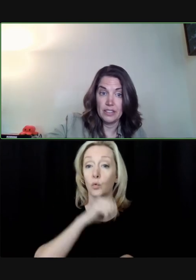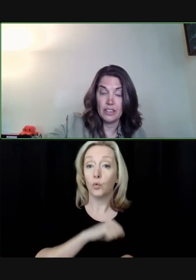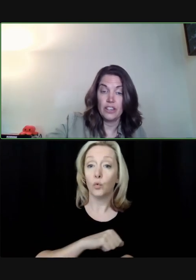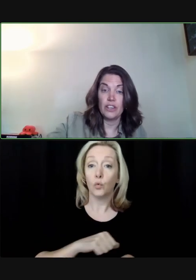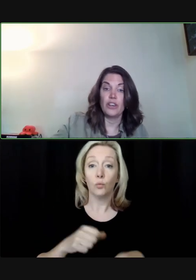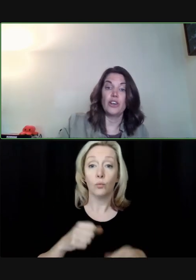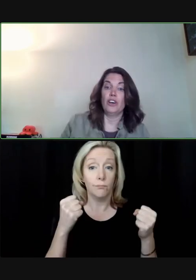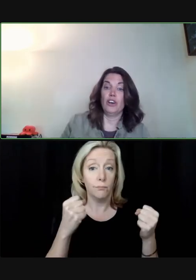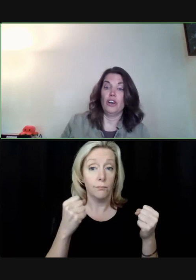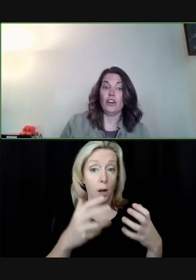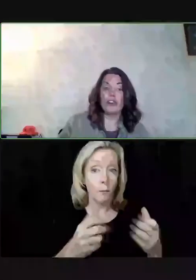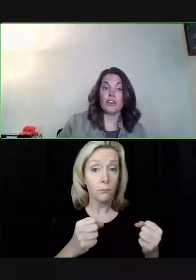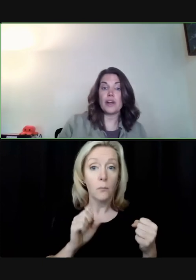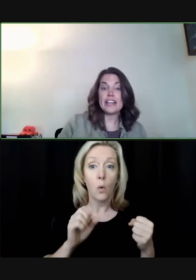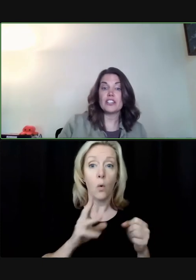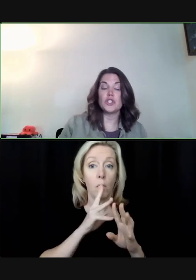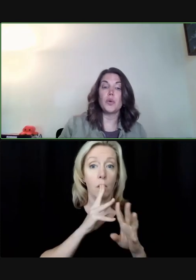received,